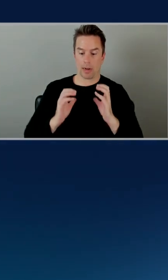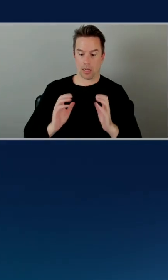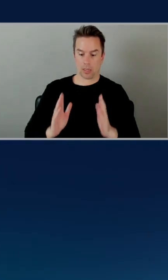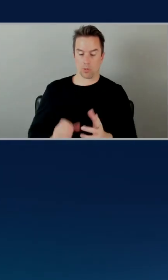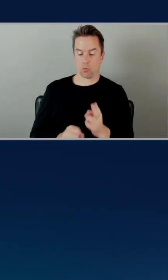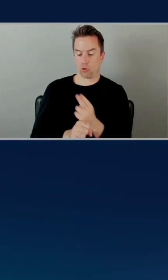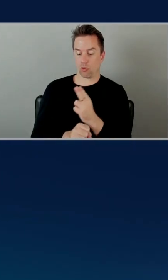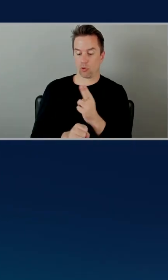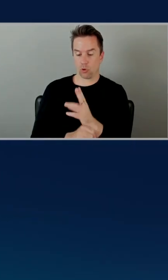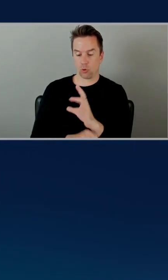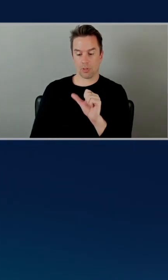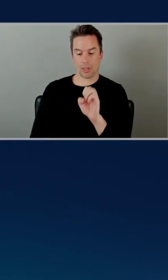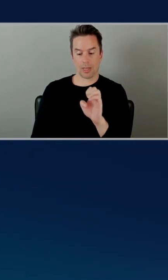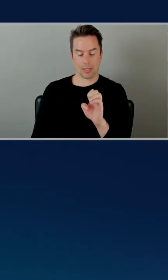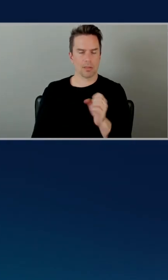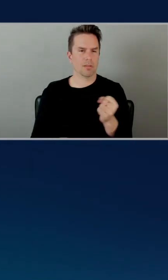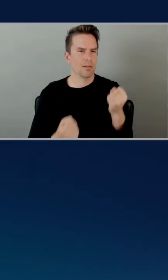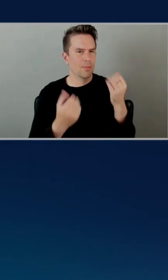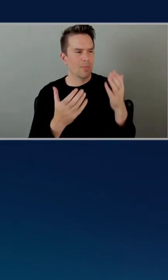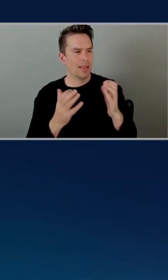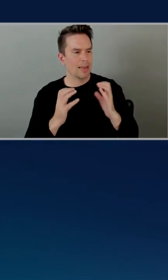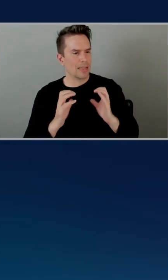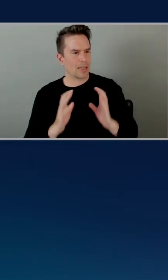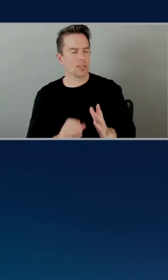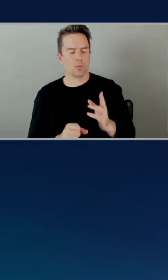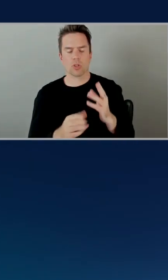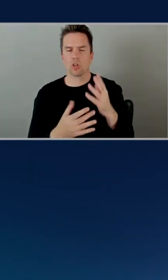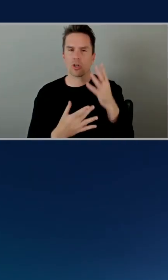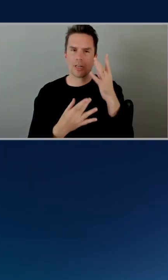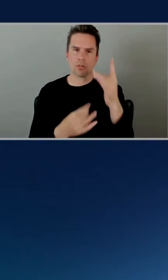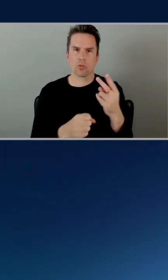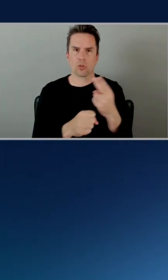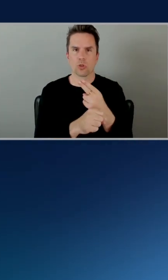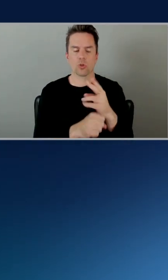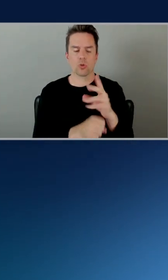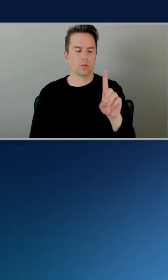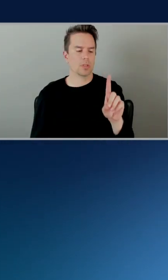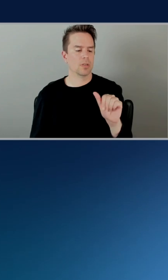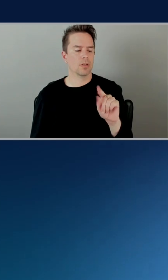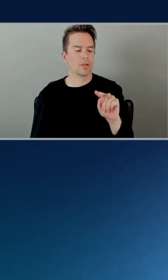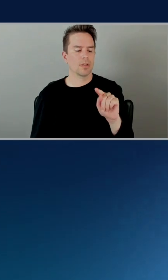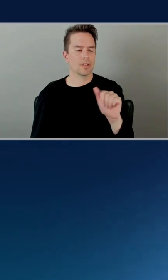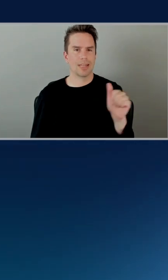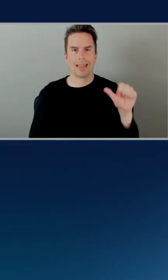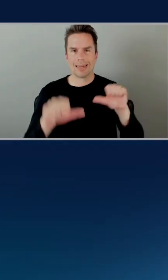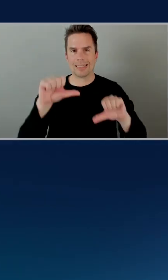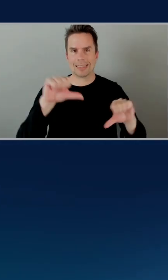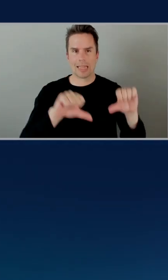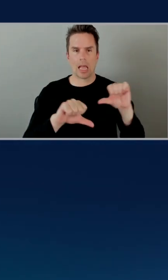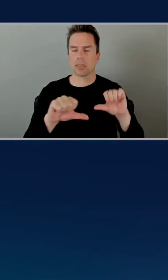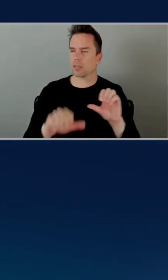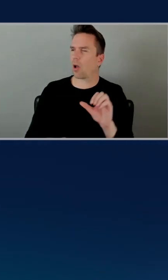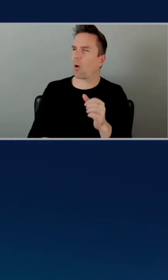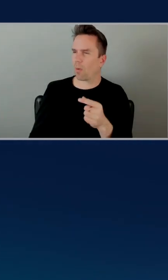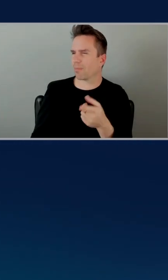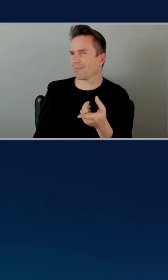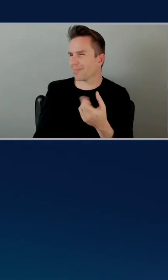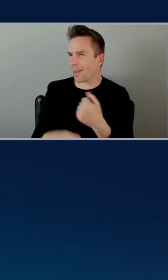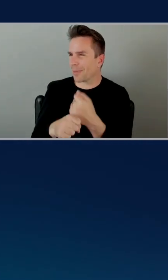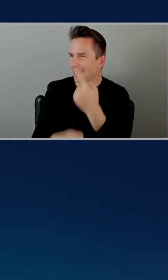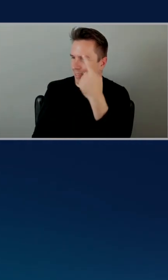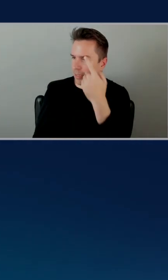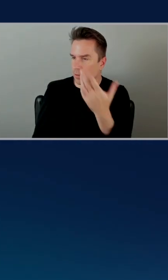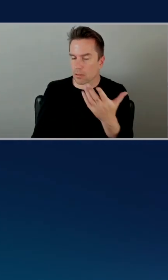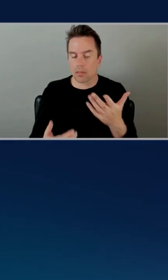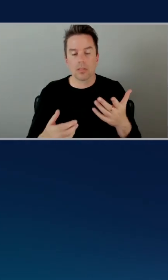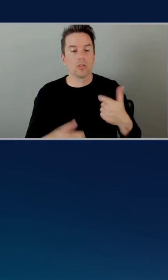of the customers are interested in this for, say, a data science Yeah, I would persona. imagine that that makes a lot of sense. So we include, a lot of the